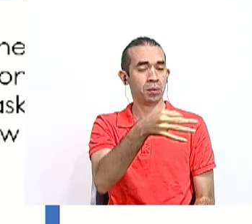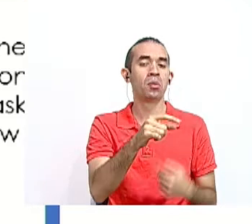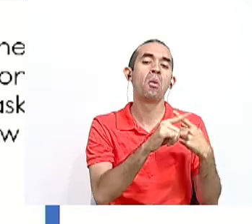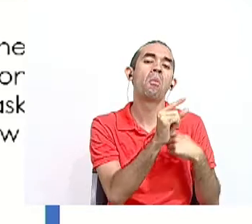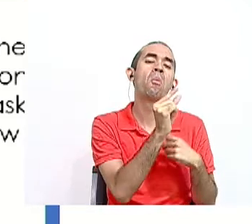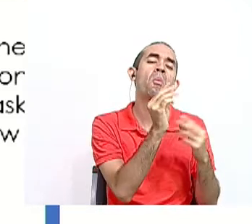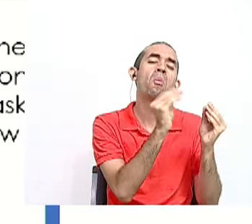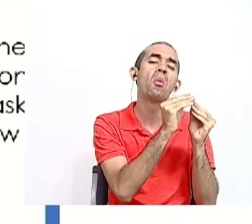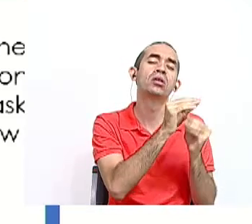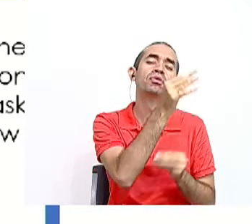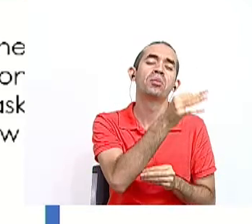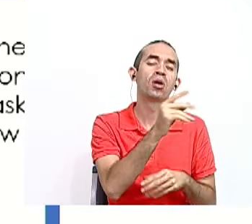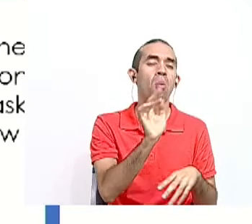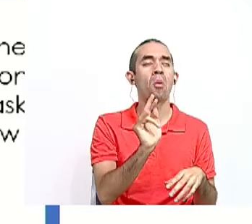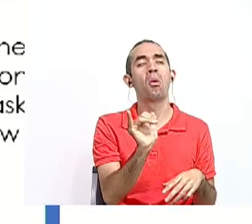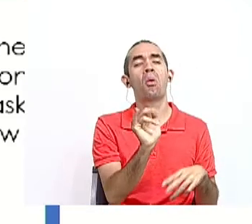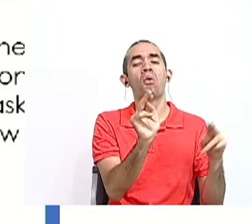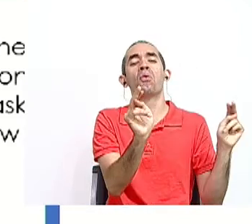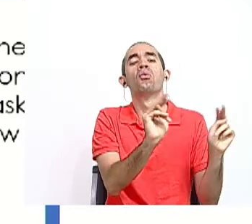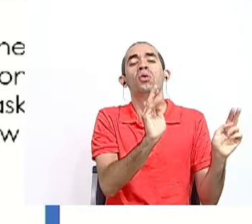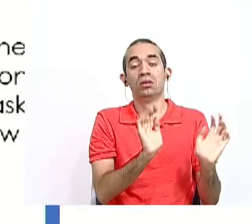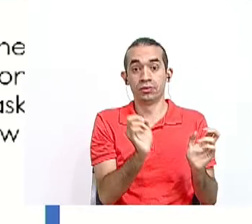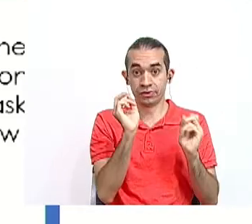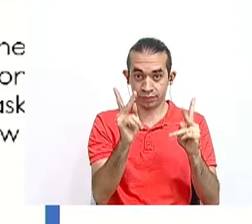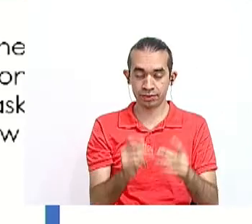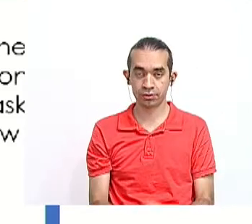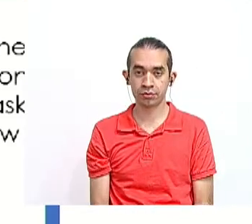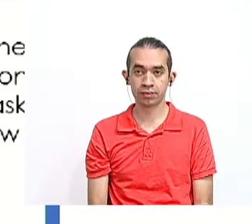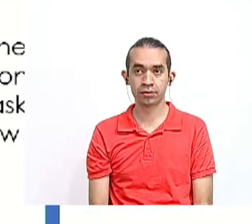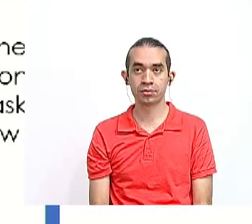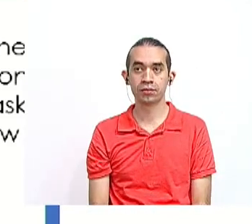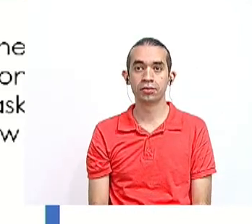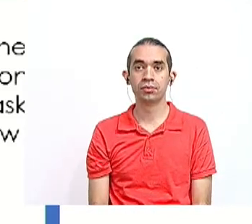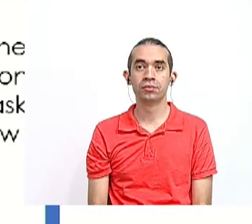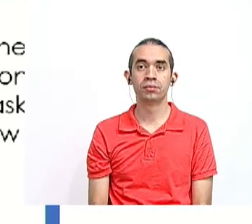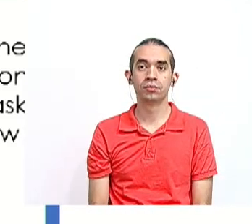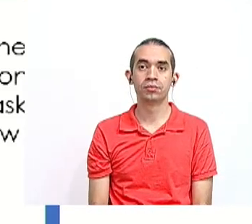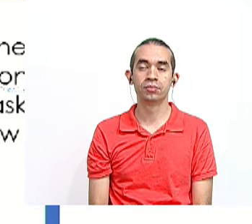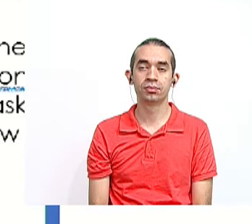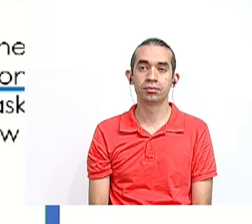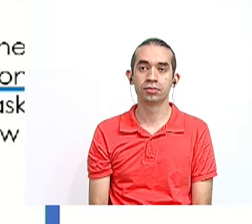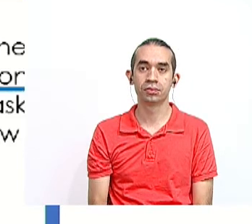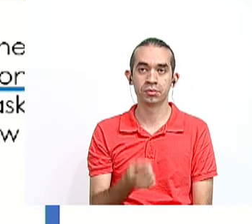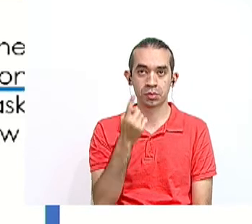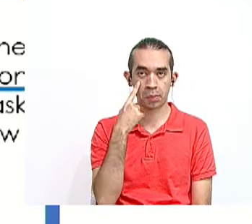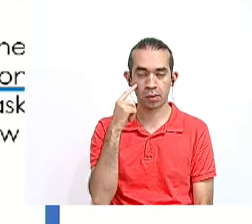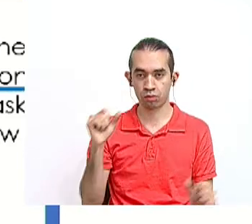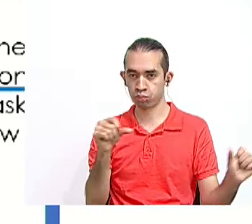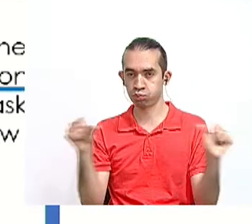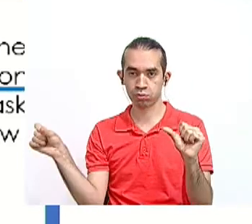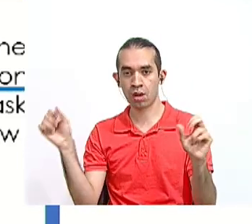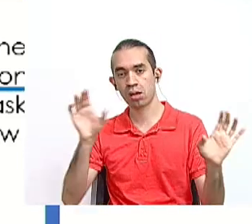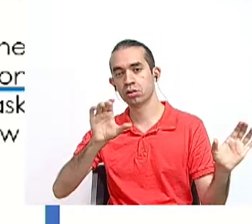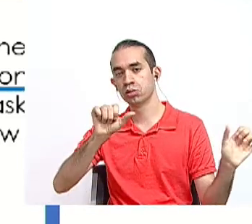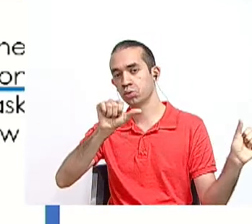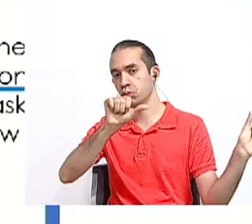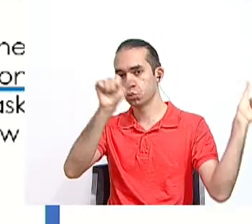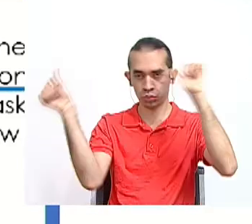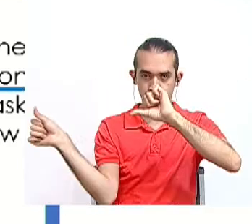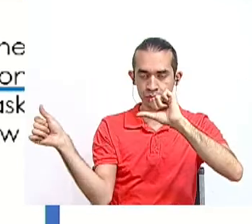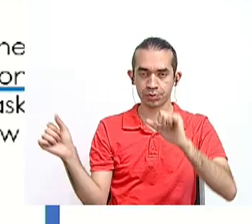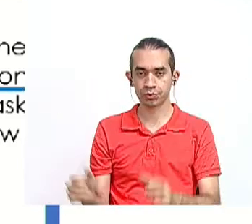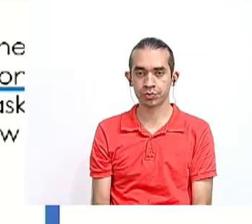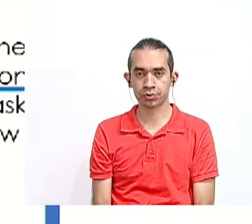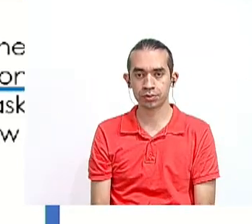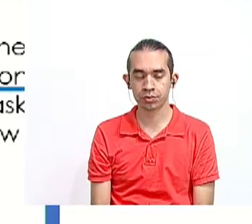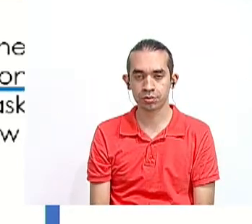it's kind of neutral, let's say, okay? One more statement that I underlined for you. Picture